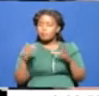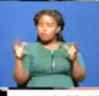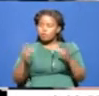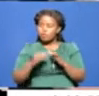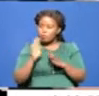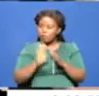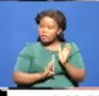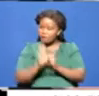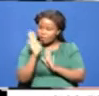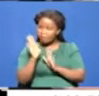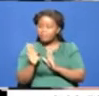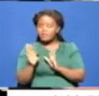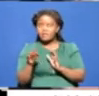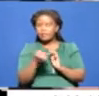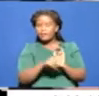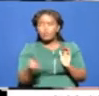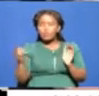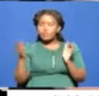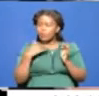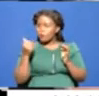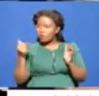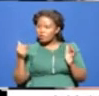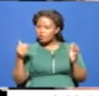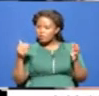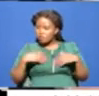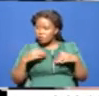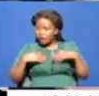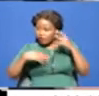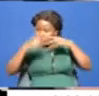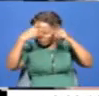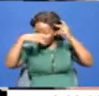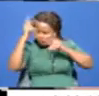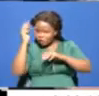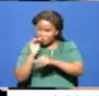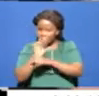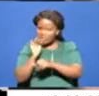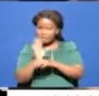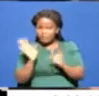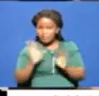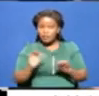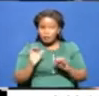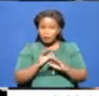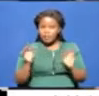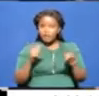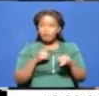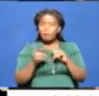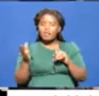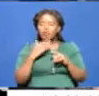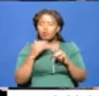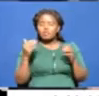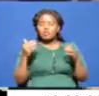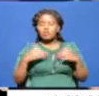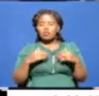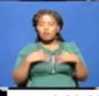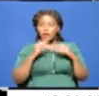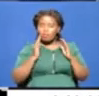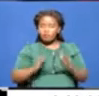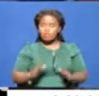They think they do not want to pay for professional advice. They want to pay for physical